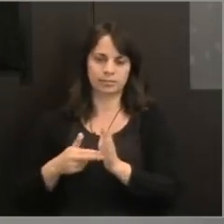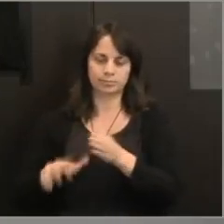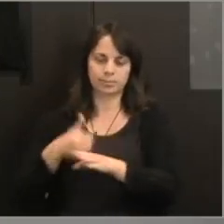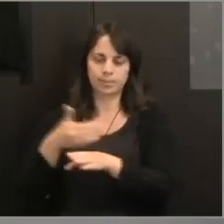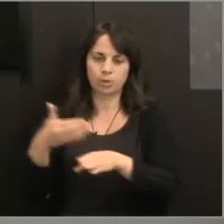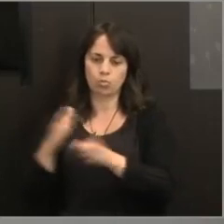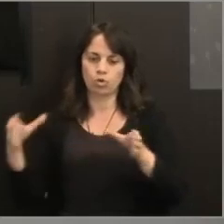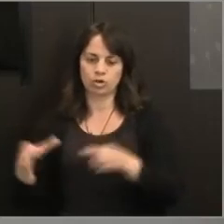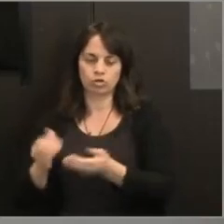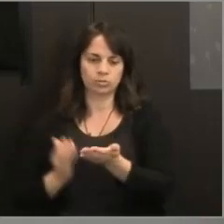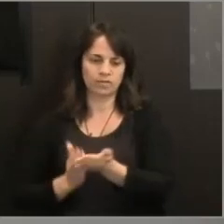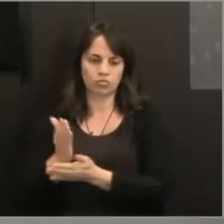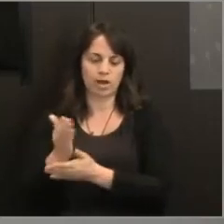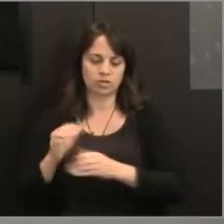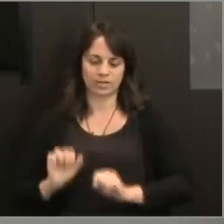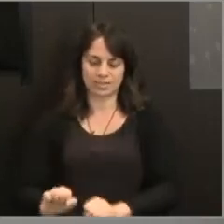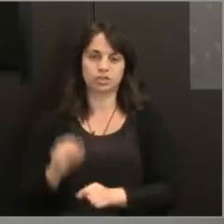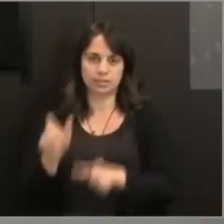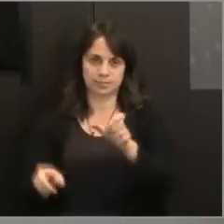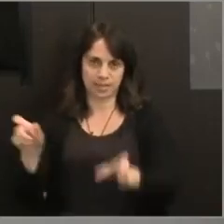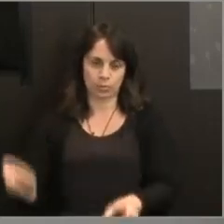on the rights of Indigenous peoples.